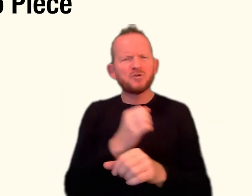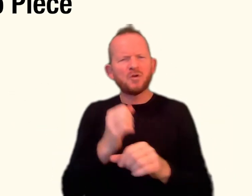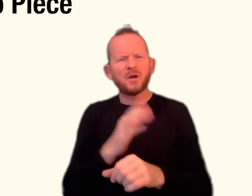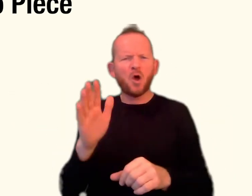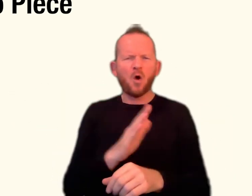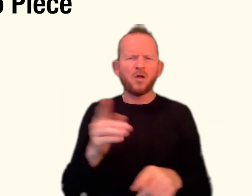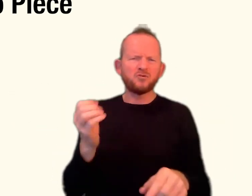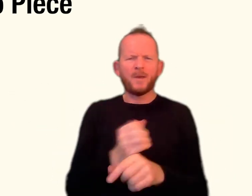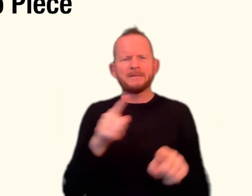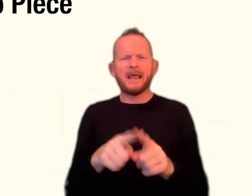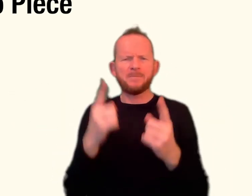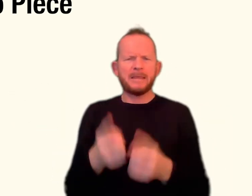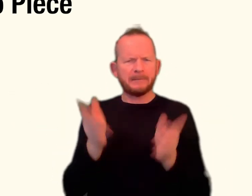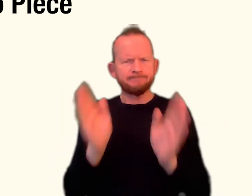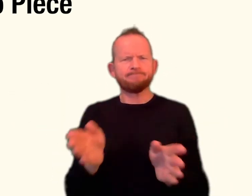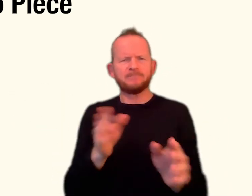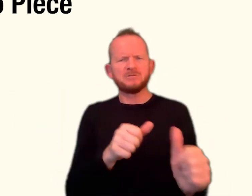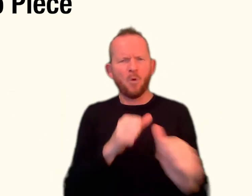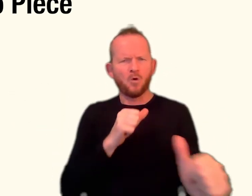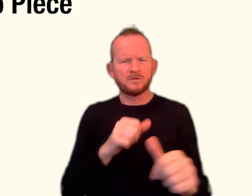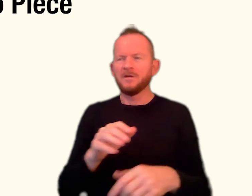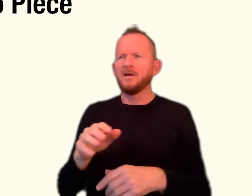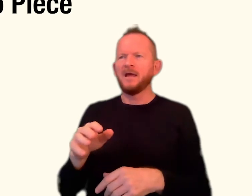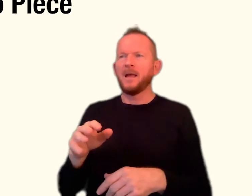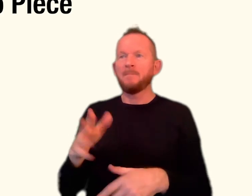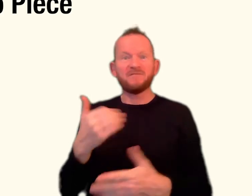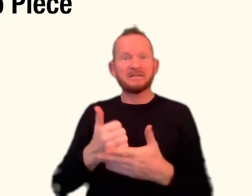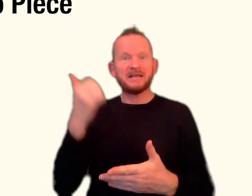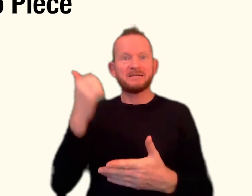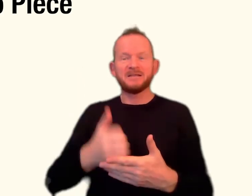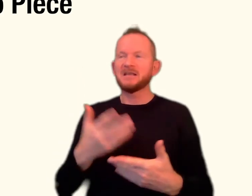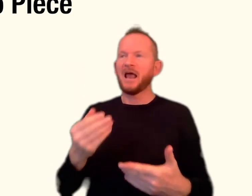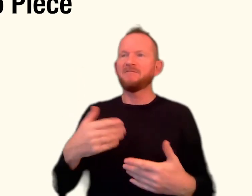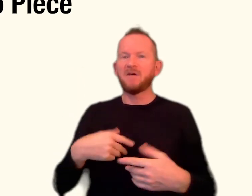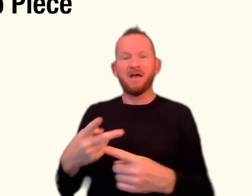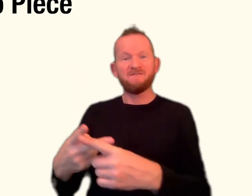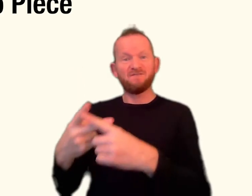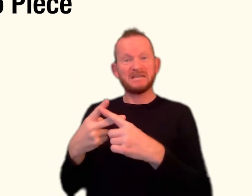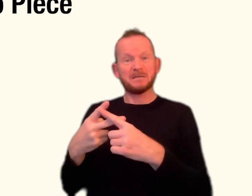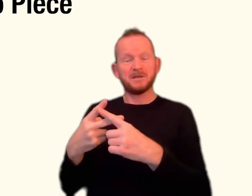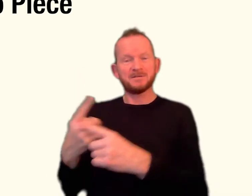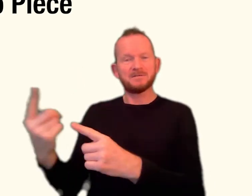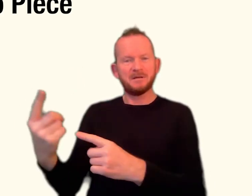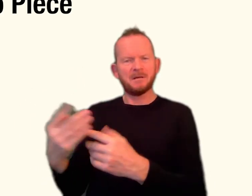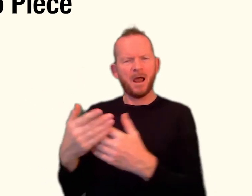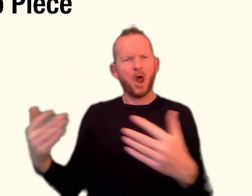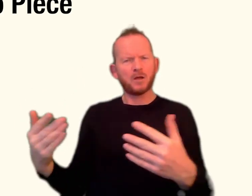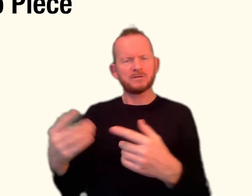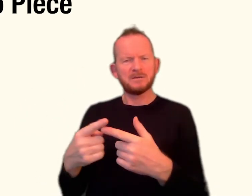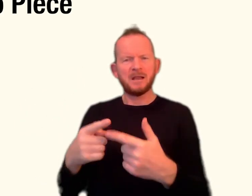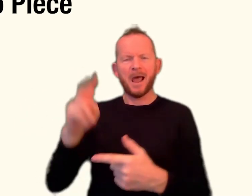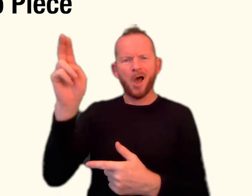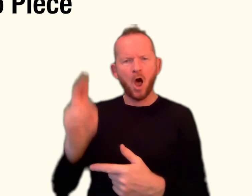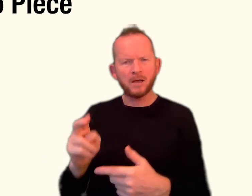all doing the same thing. I think it'd be fantastic to have visitors coming in a lot. So